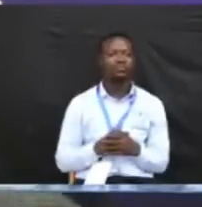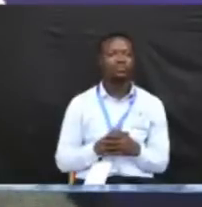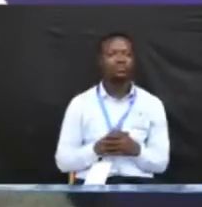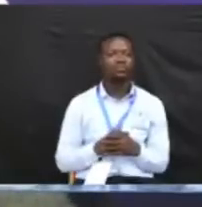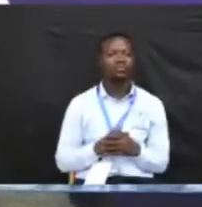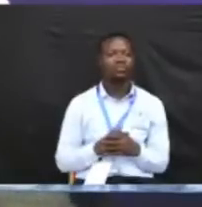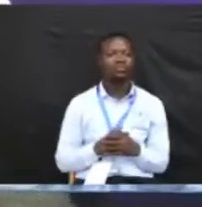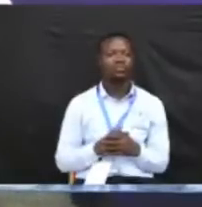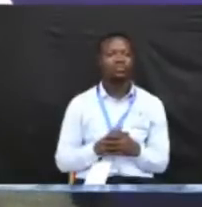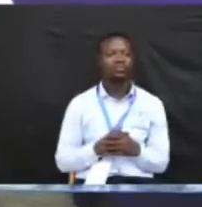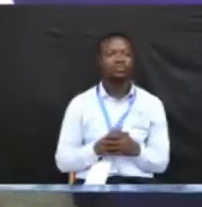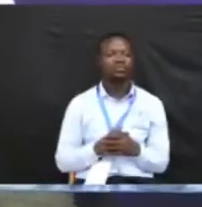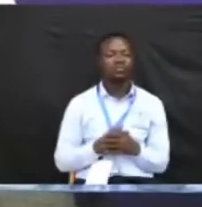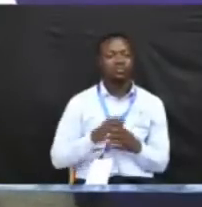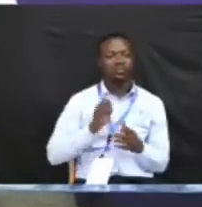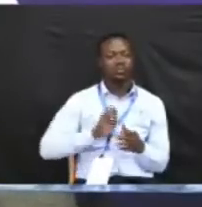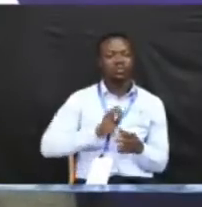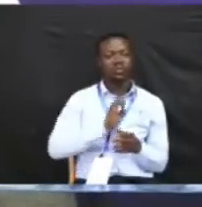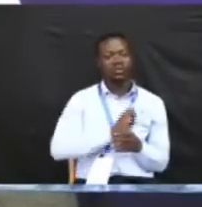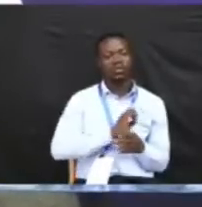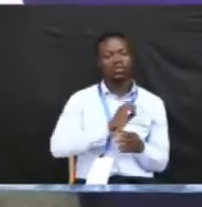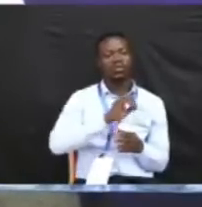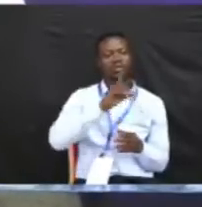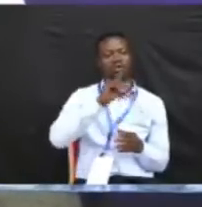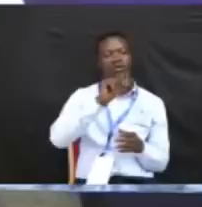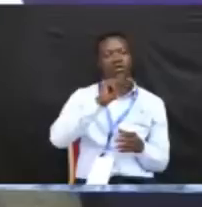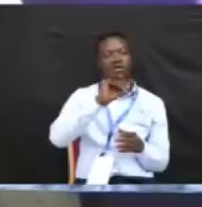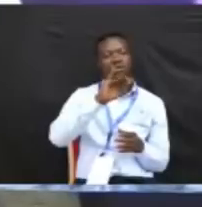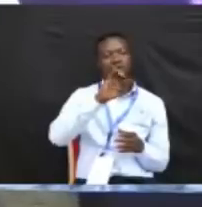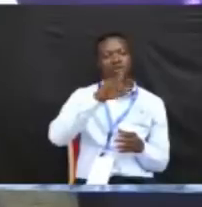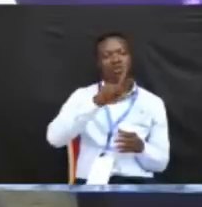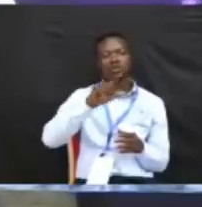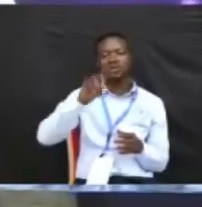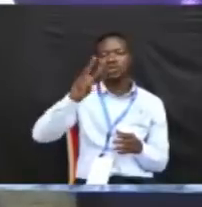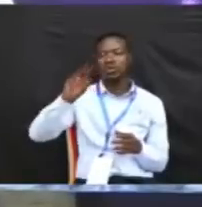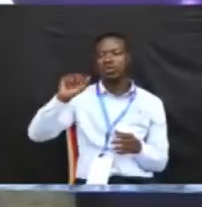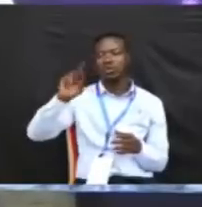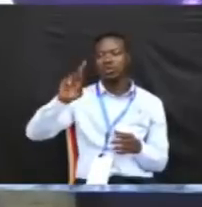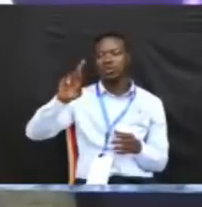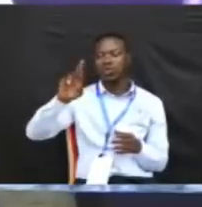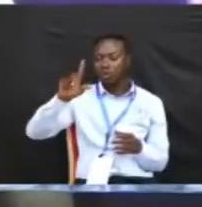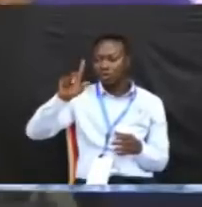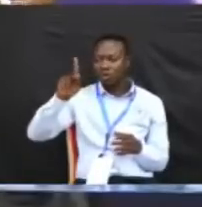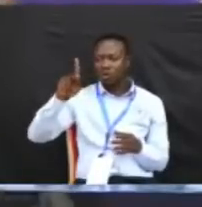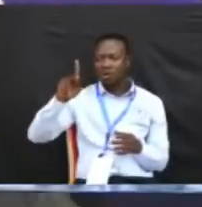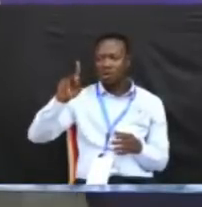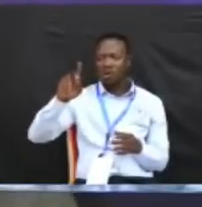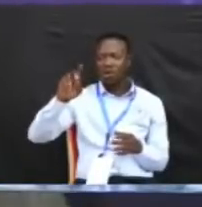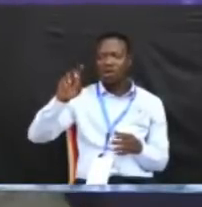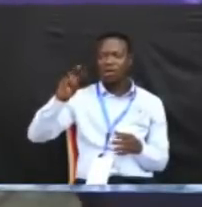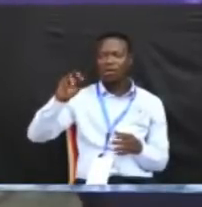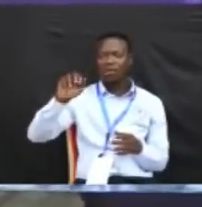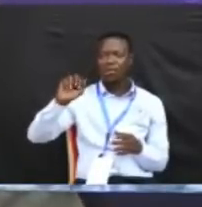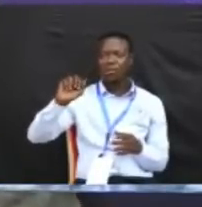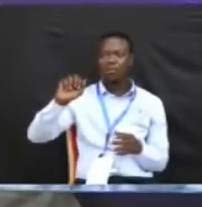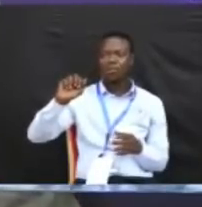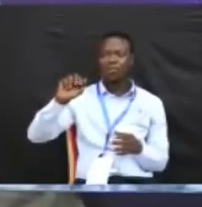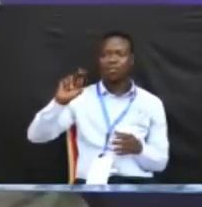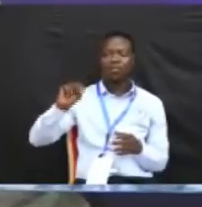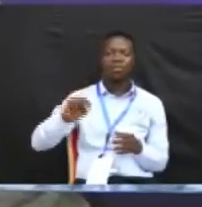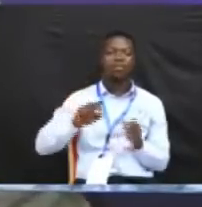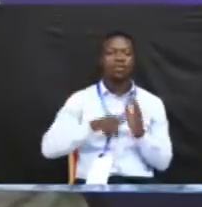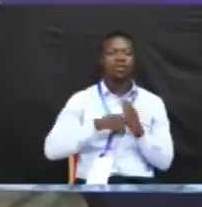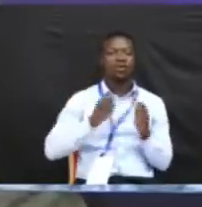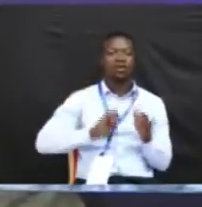We have Elder Dr. Daniel Walkmanu Aome District. Okay. And